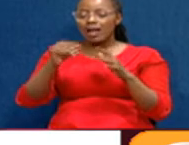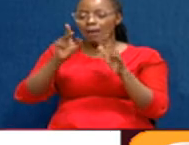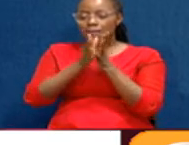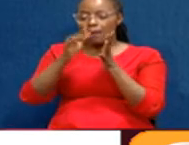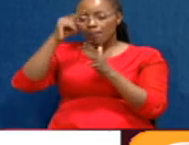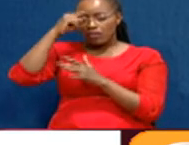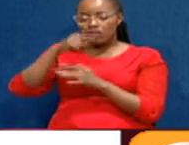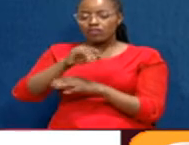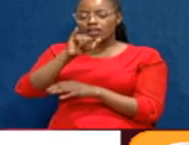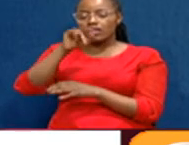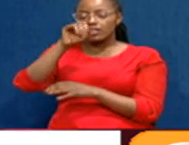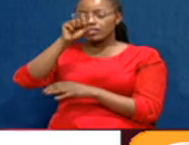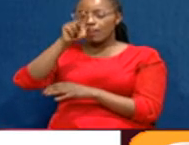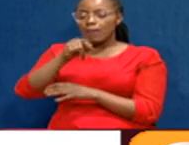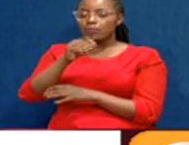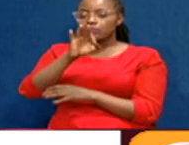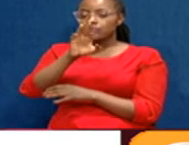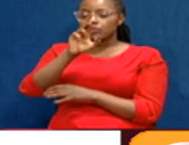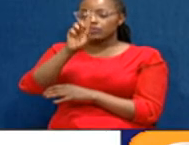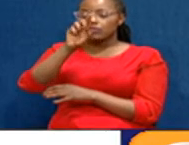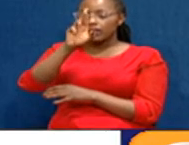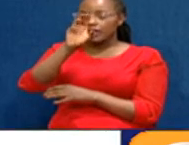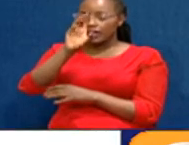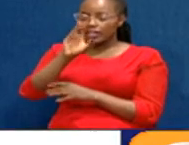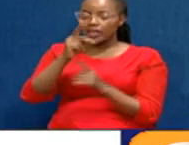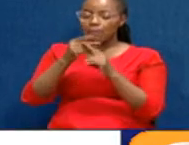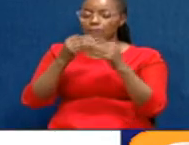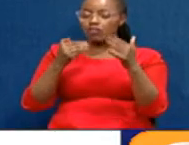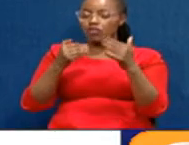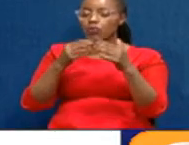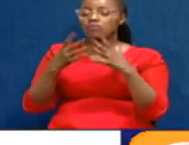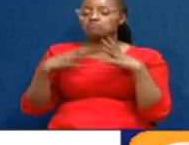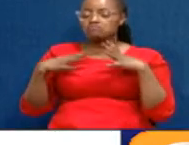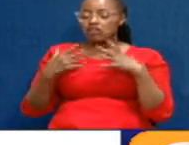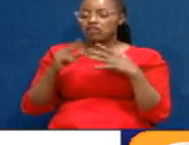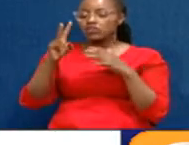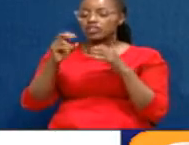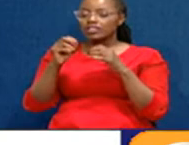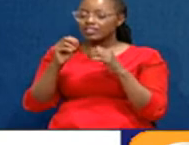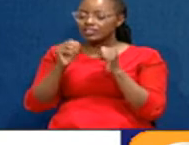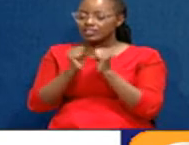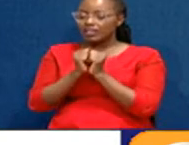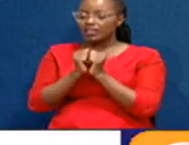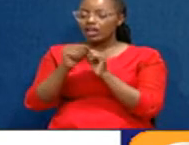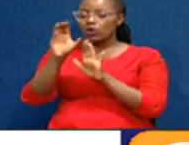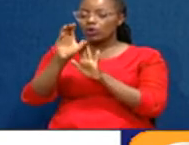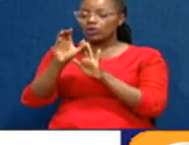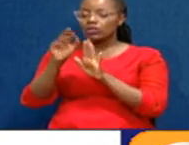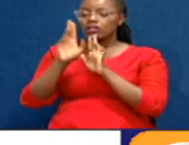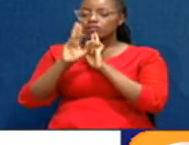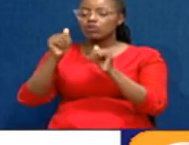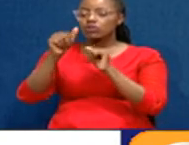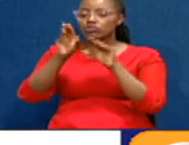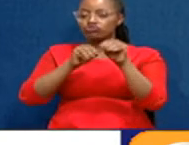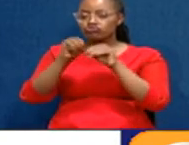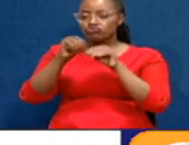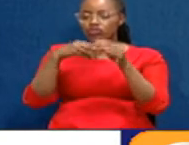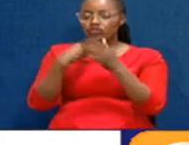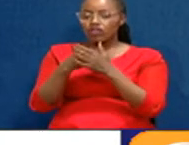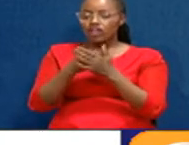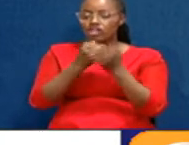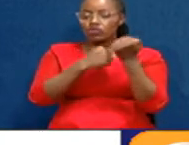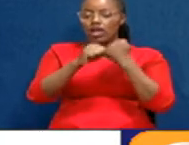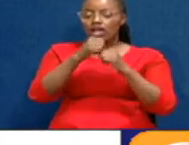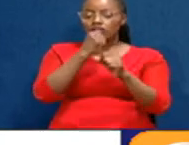research at ISPAC. Frederick, coming to you, before we took that break, we were discussing that 2010 report that was compiled by the Financial